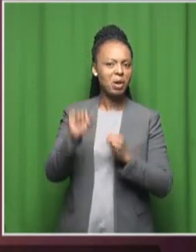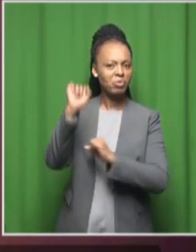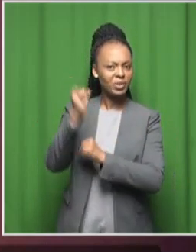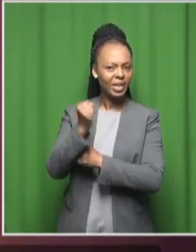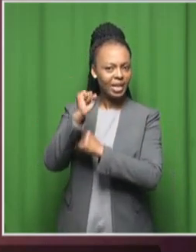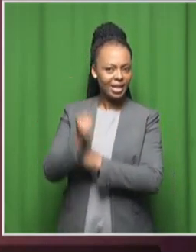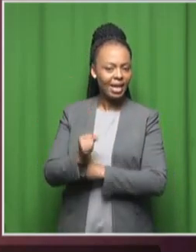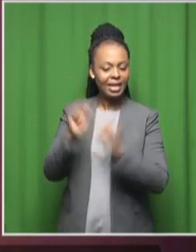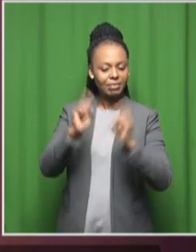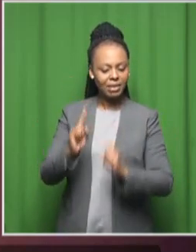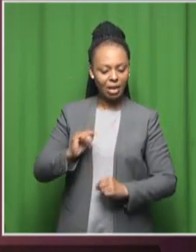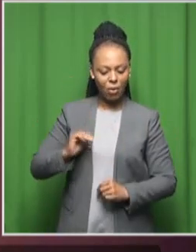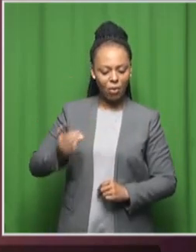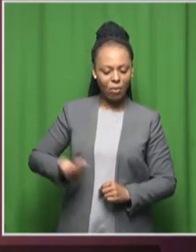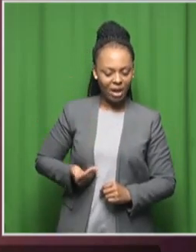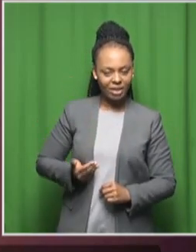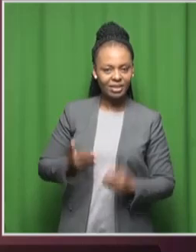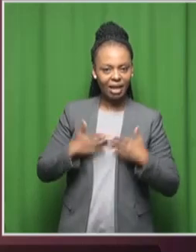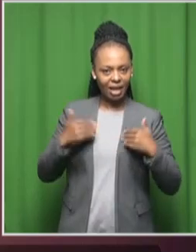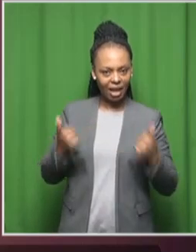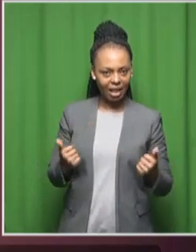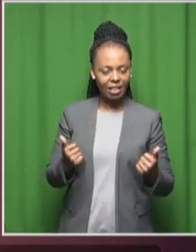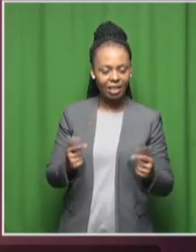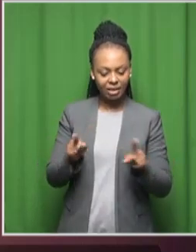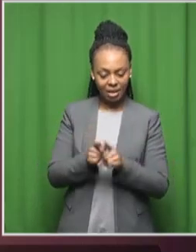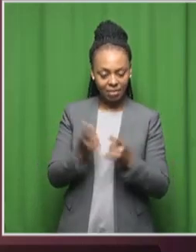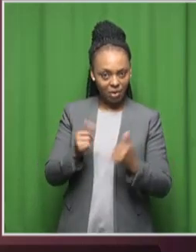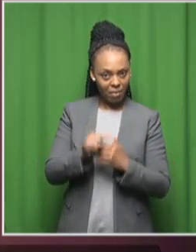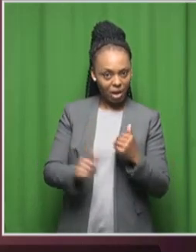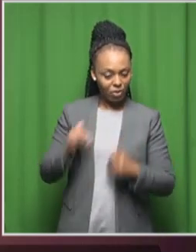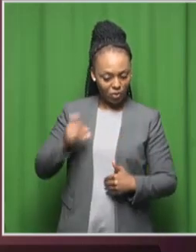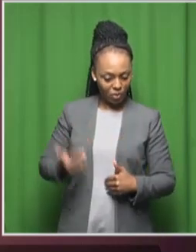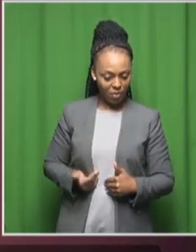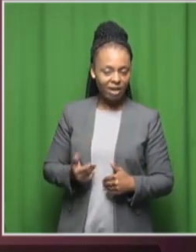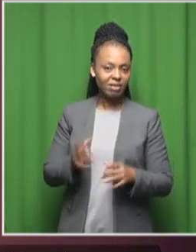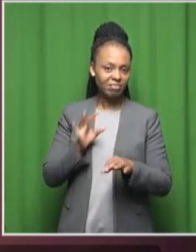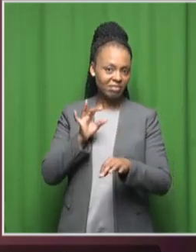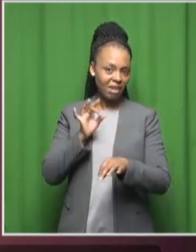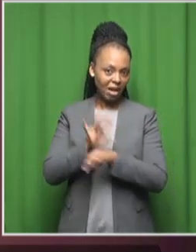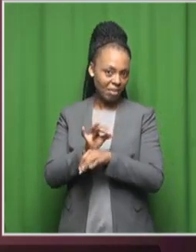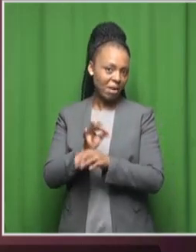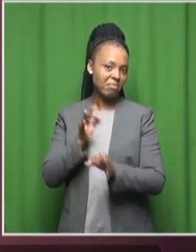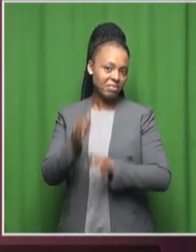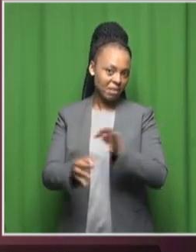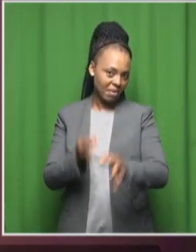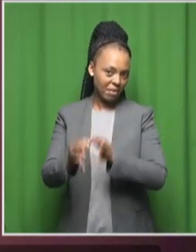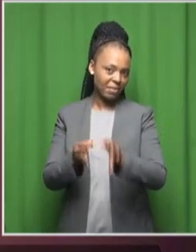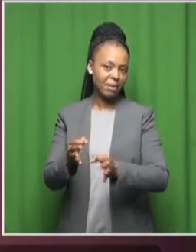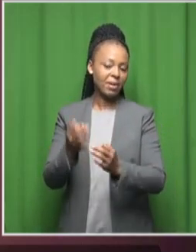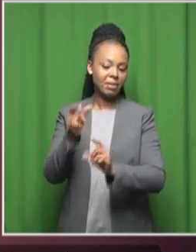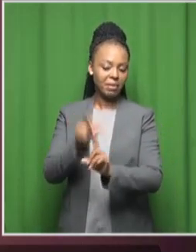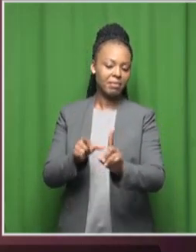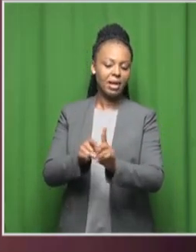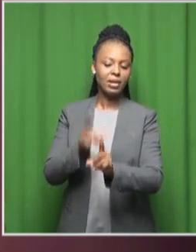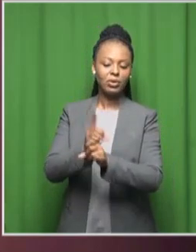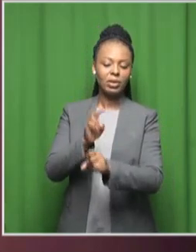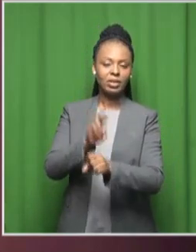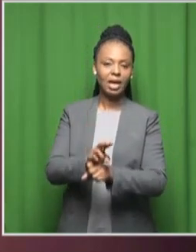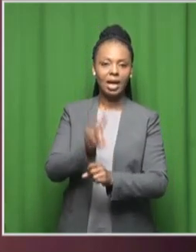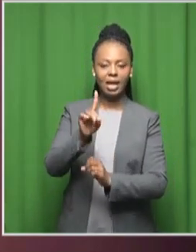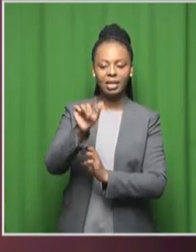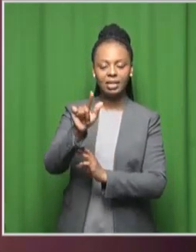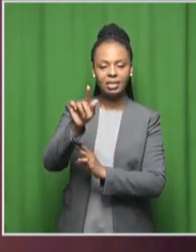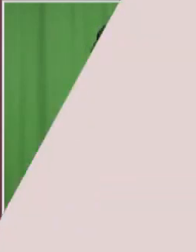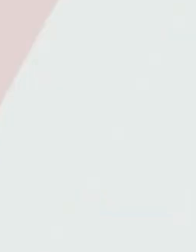women's health, as it is still Women's Month. And joining us this morning is Dr. Dale Creamer, who is Head of Interventional Radiology